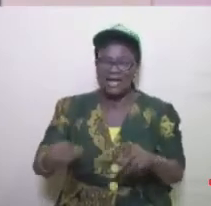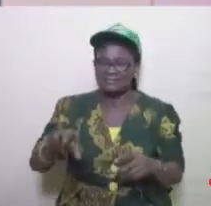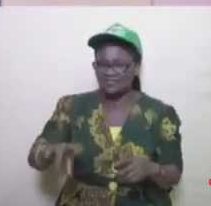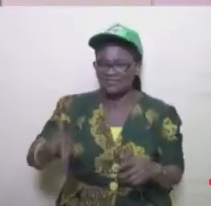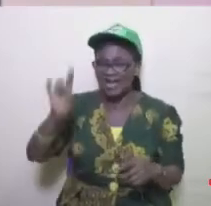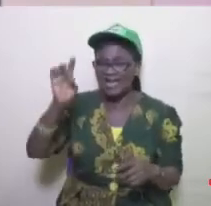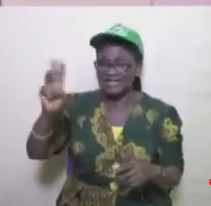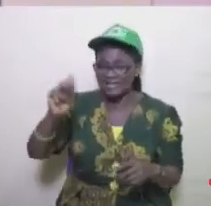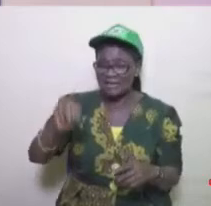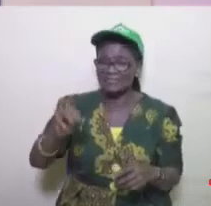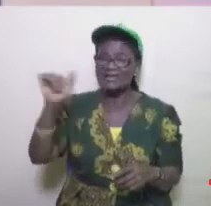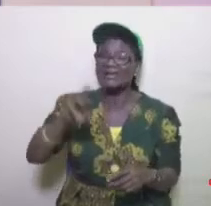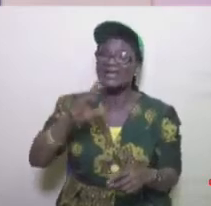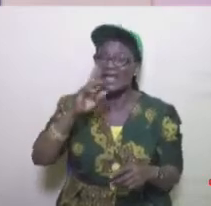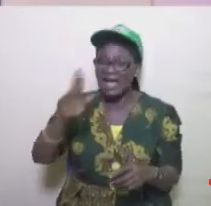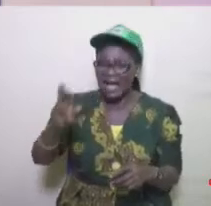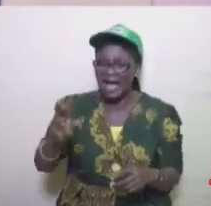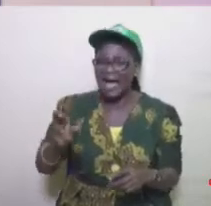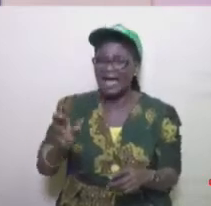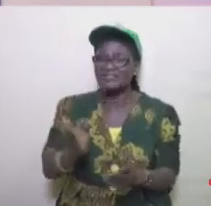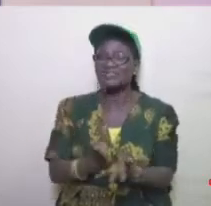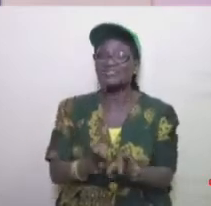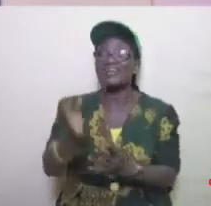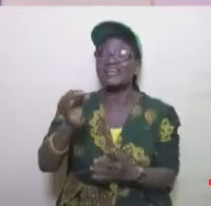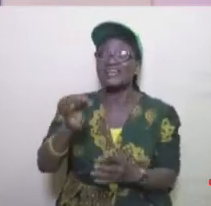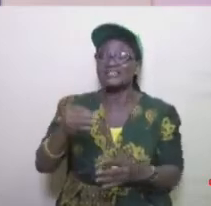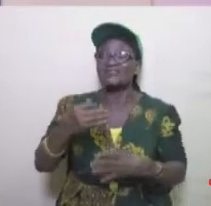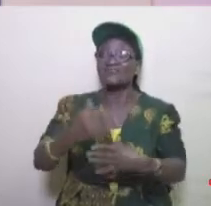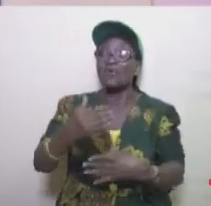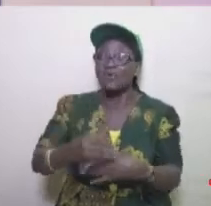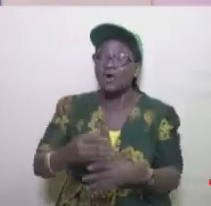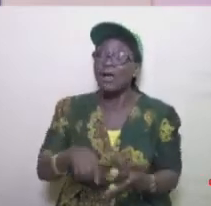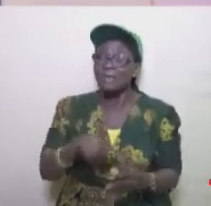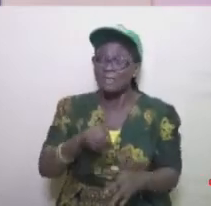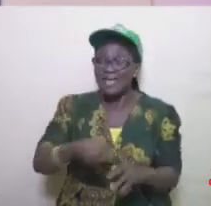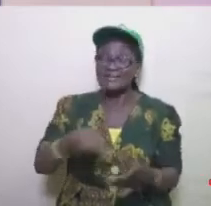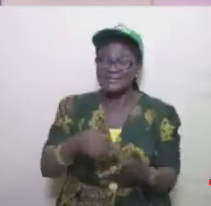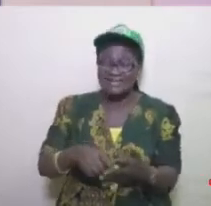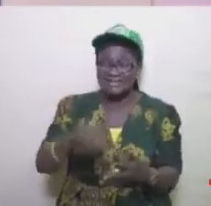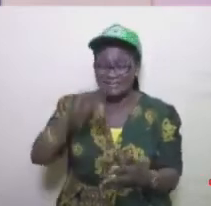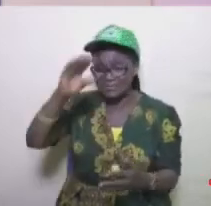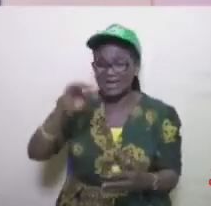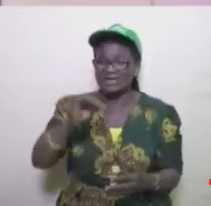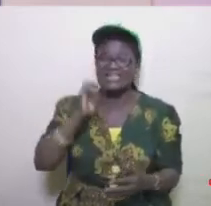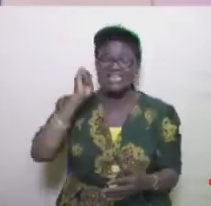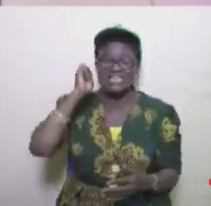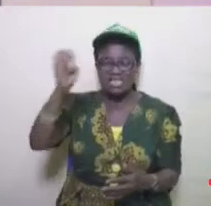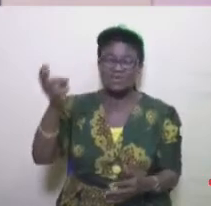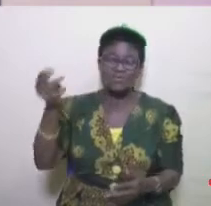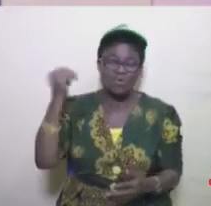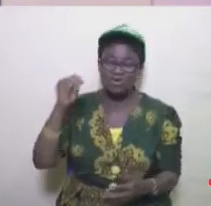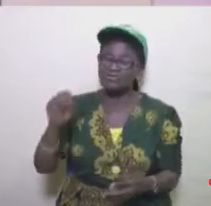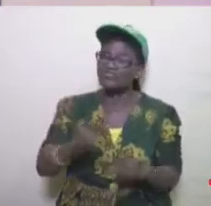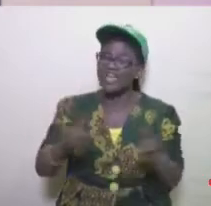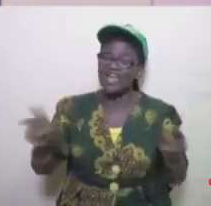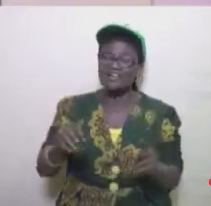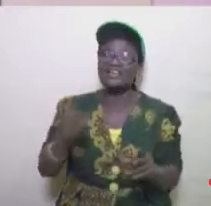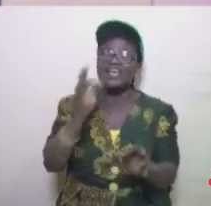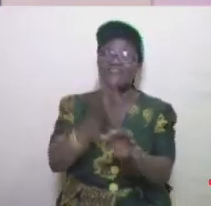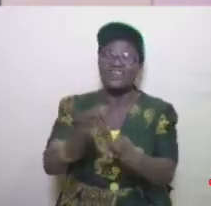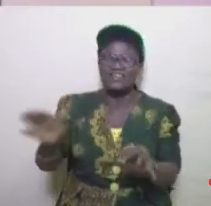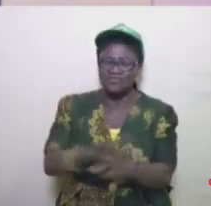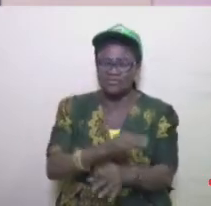They are not faithful. But for this man, he was so faithful. When you look at the story of this